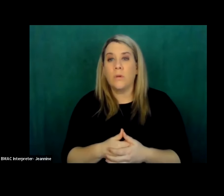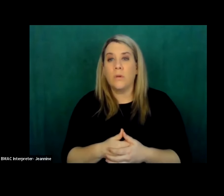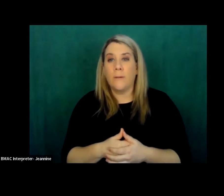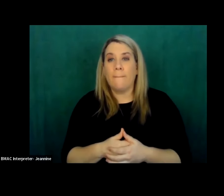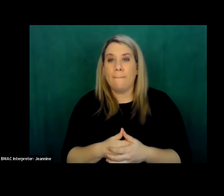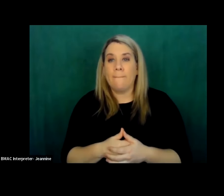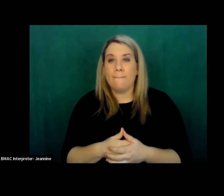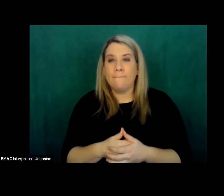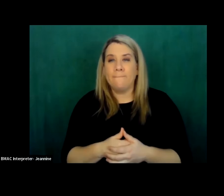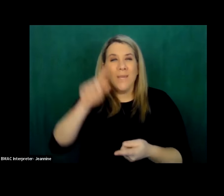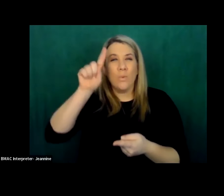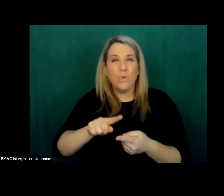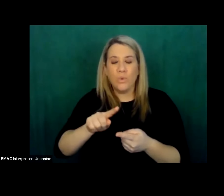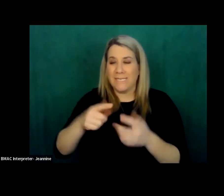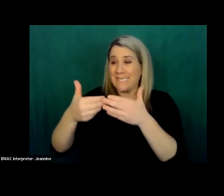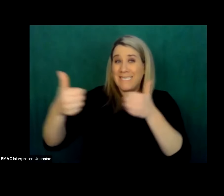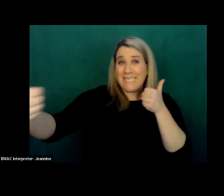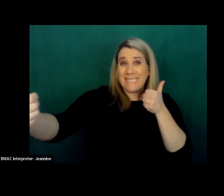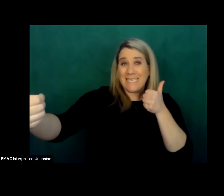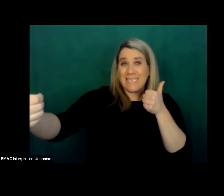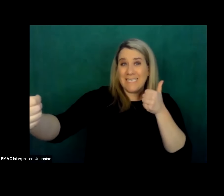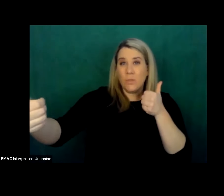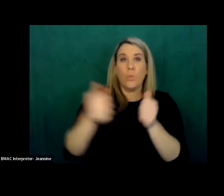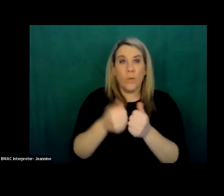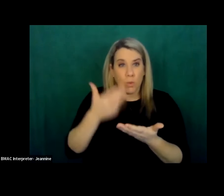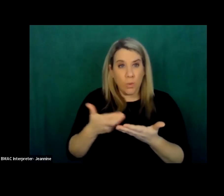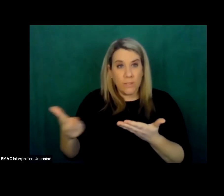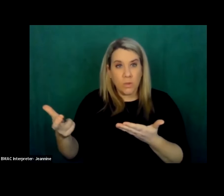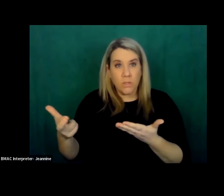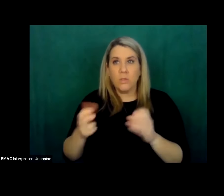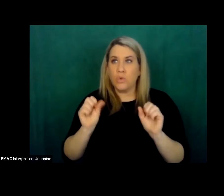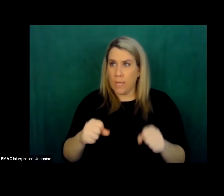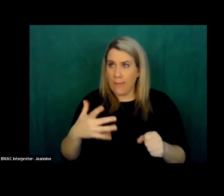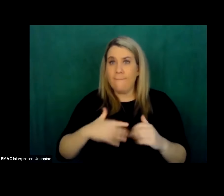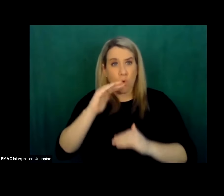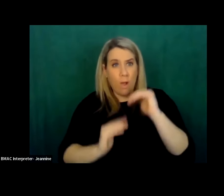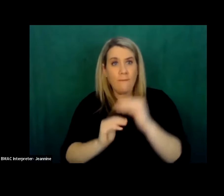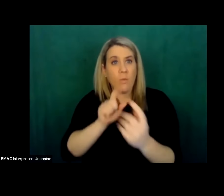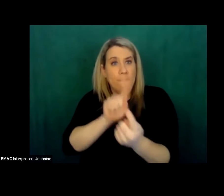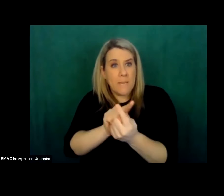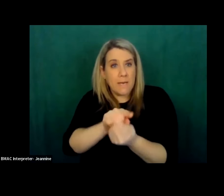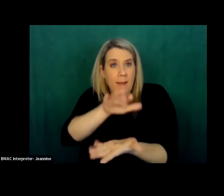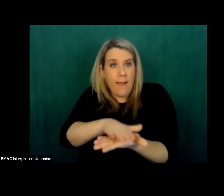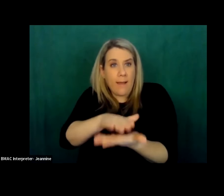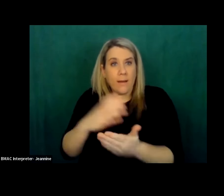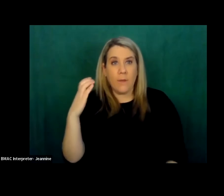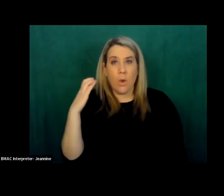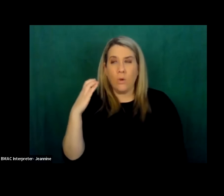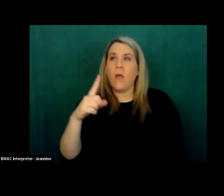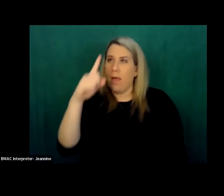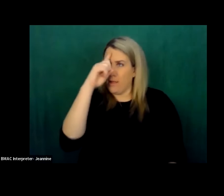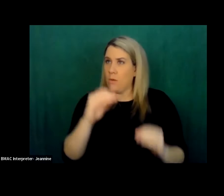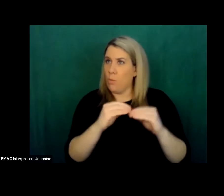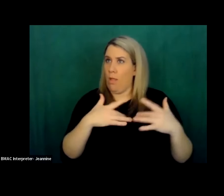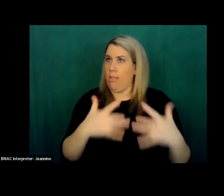the distance between them and these resources so that they're comfortable meeting with an academic coach and they're more likely to reach out. I think once